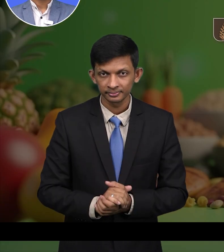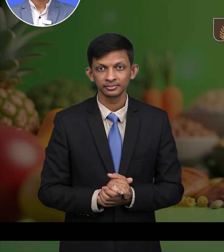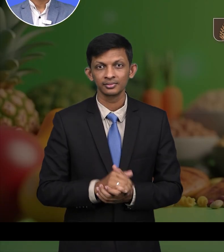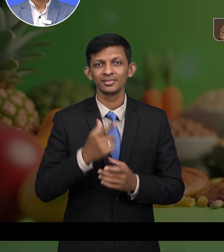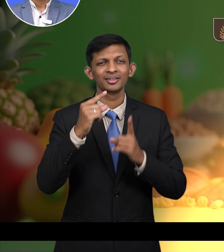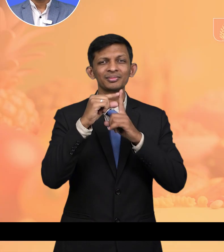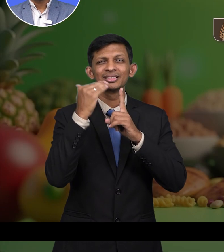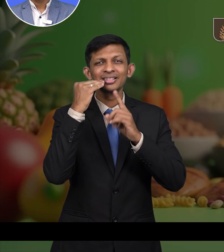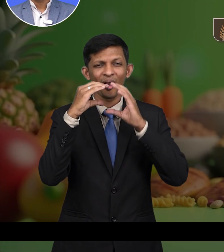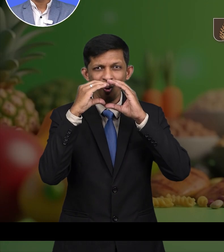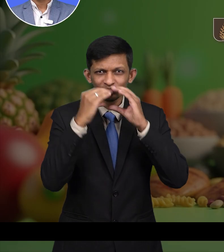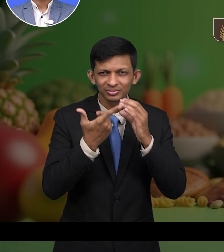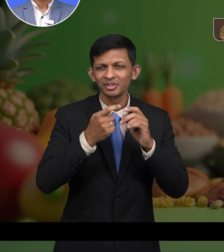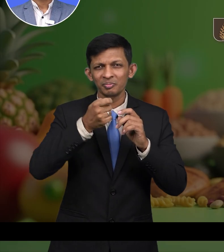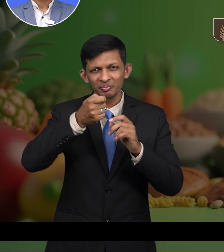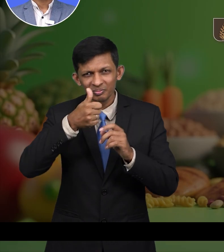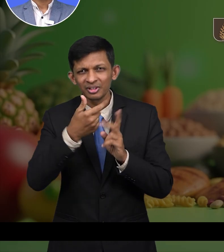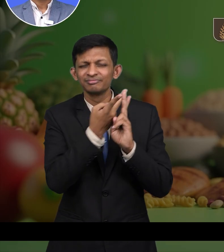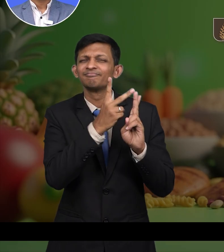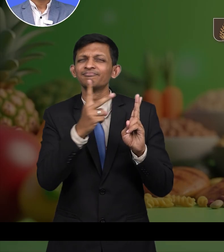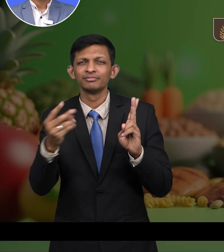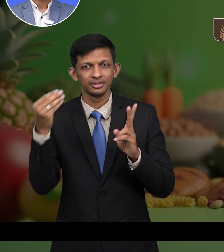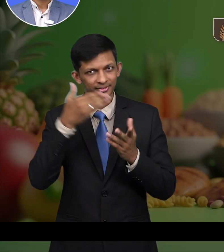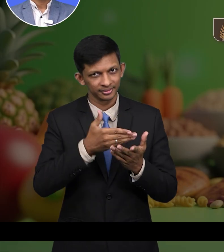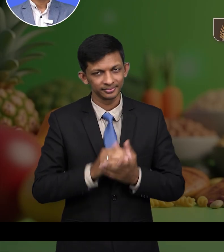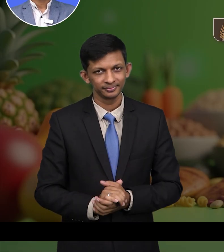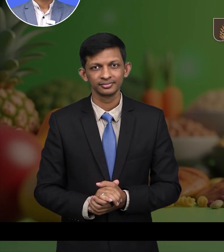proteins, junk food,